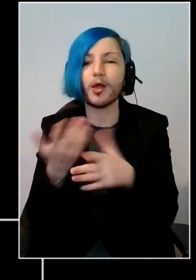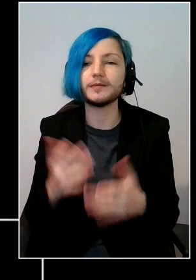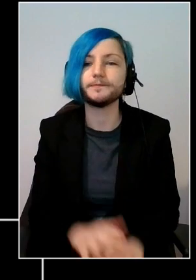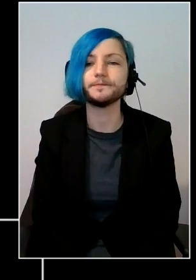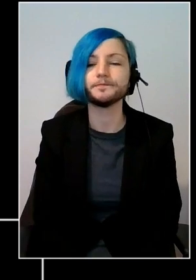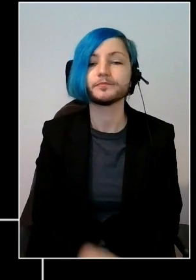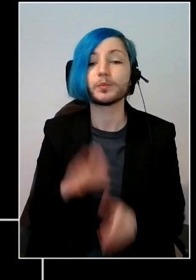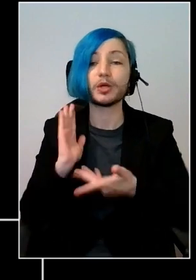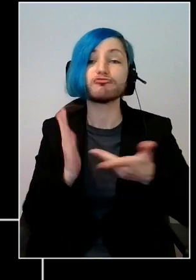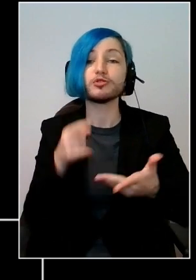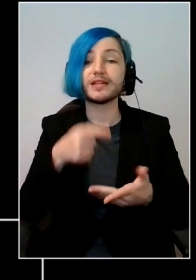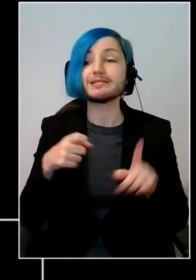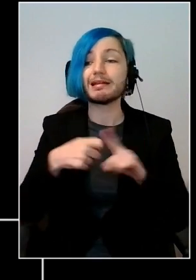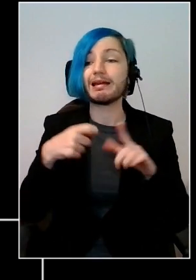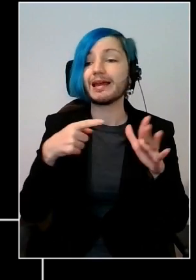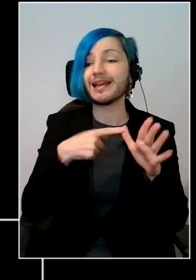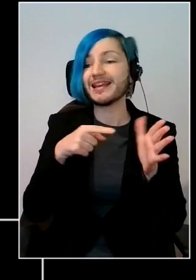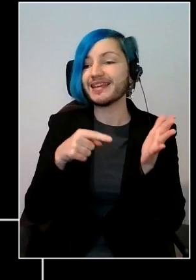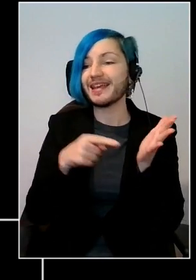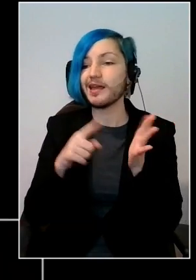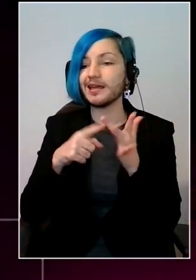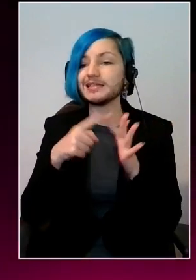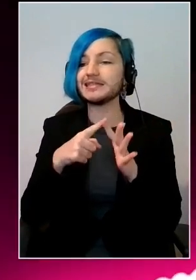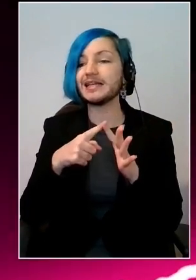is Katie Wood-Ruddick from PX Group.